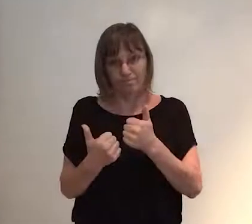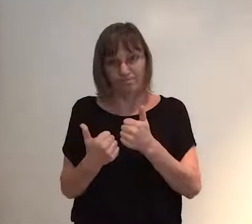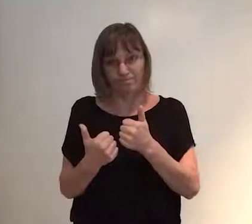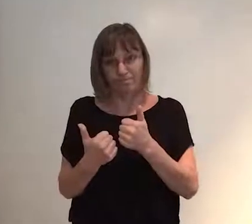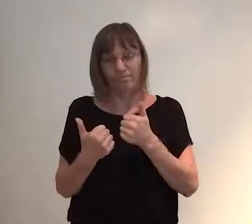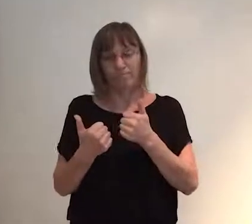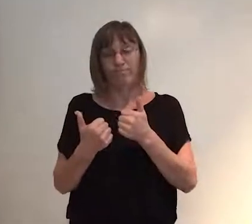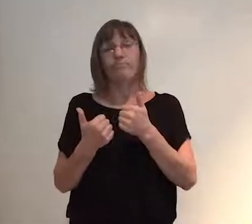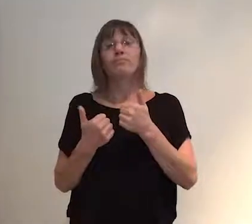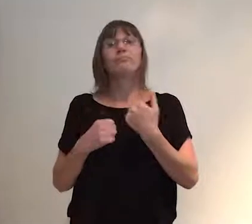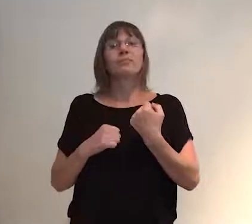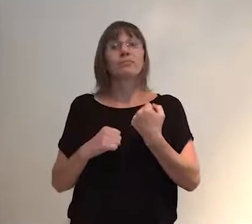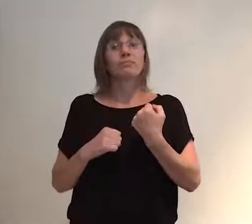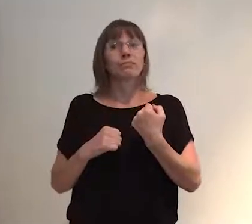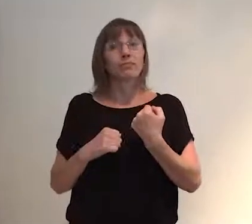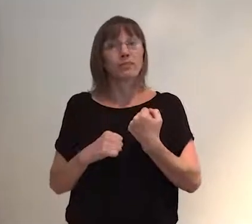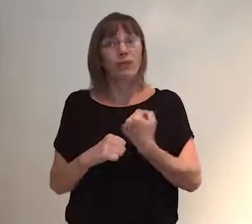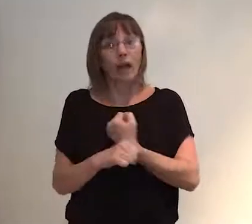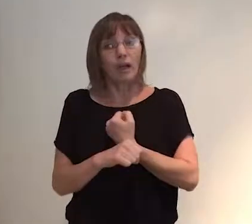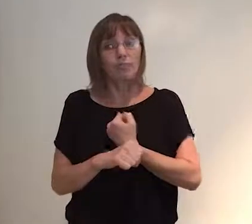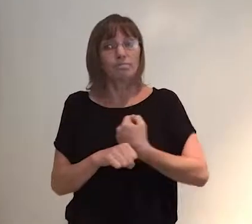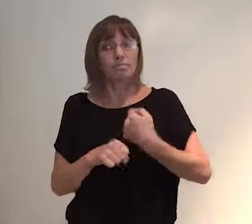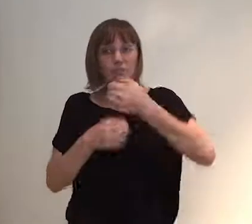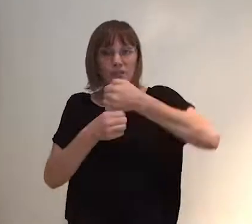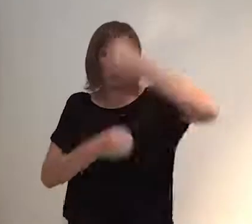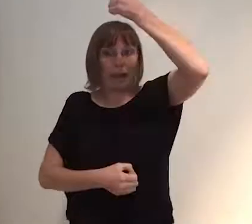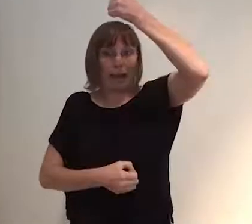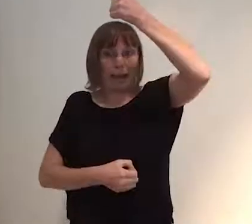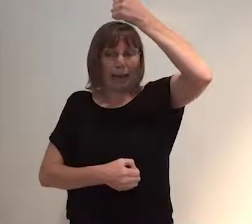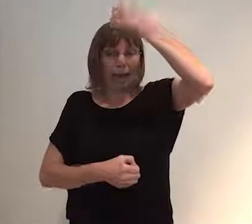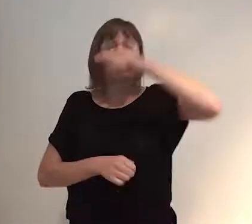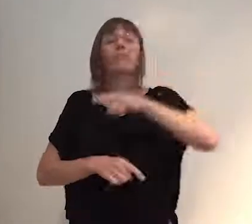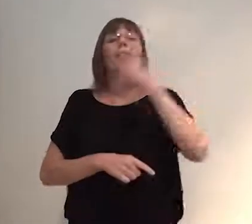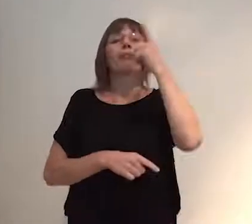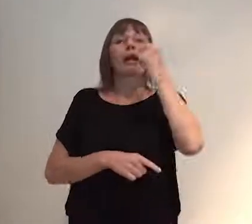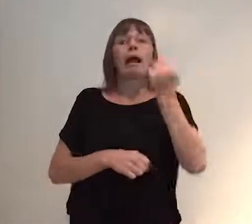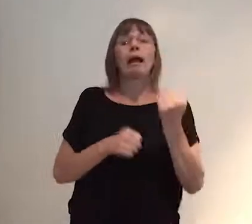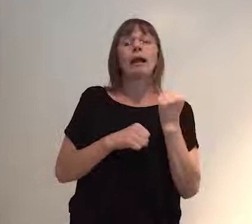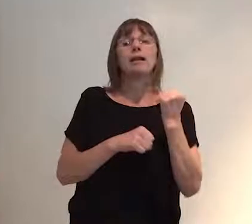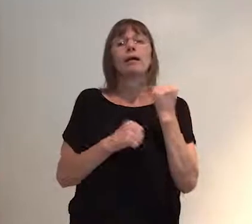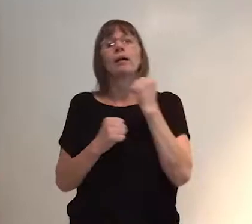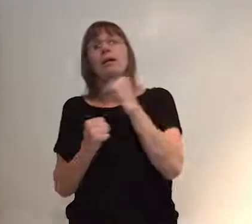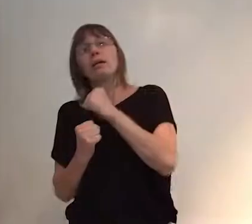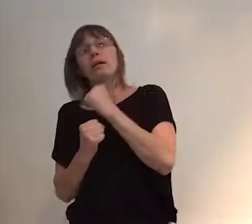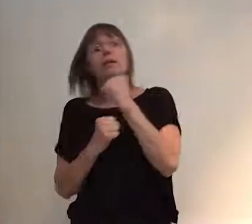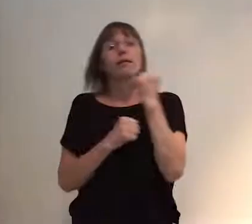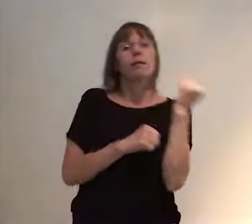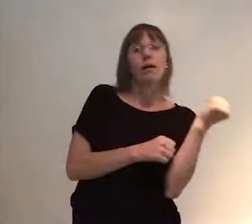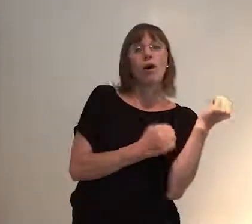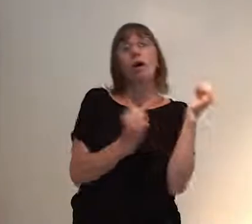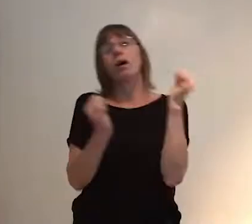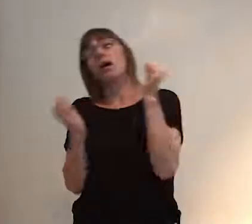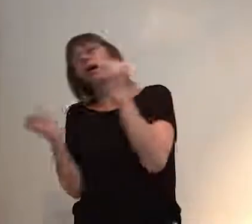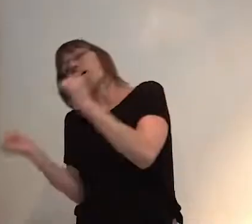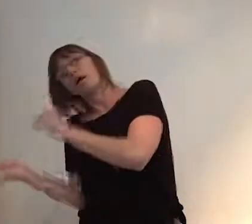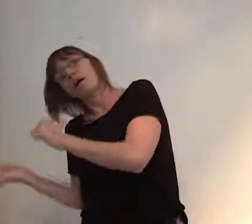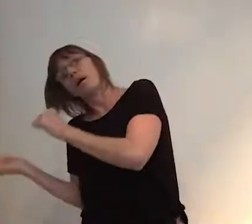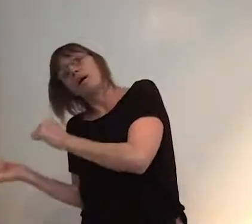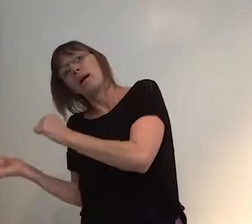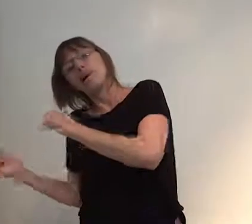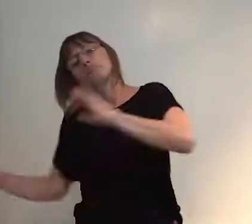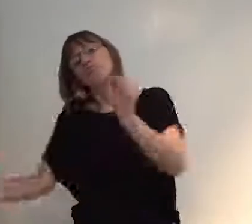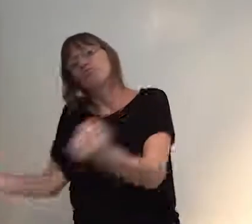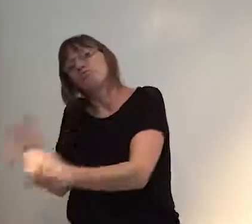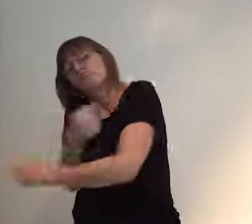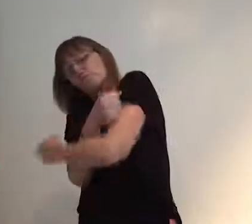Okay, and then when you've massaged out the bottom of that back, then you can rock all the way over to your right and